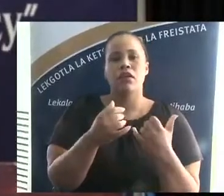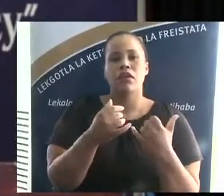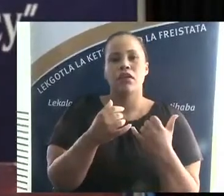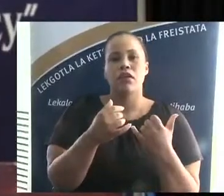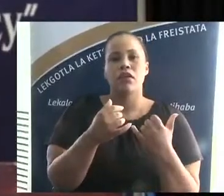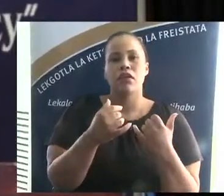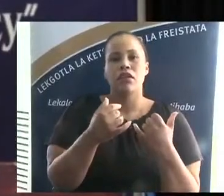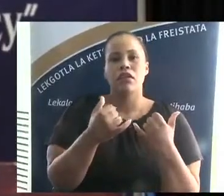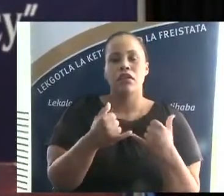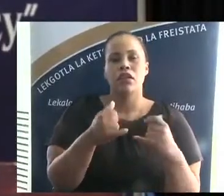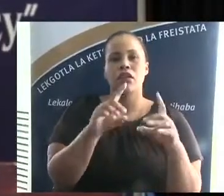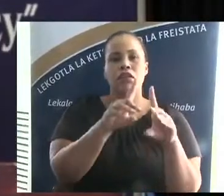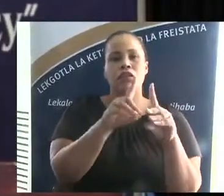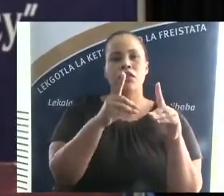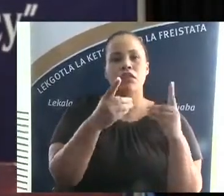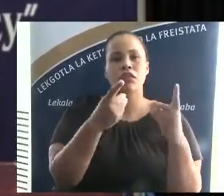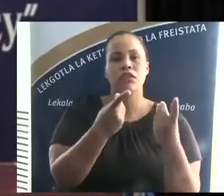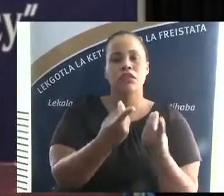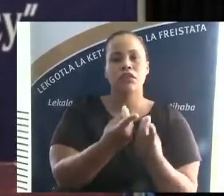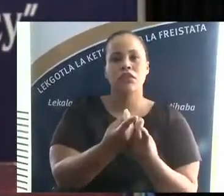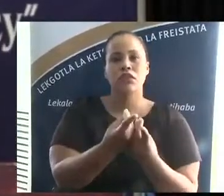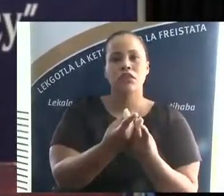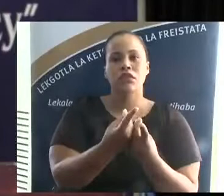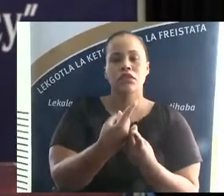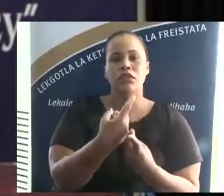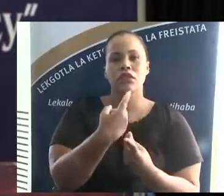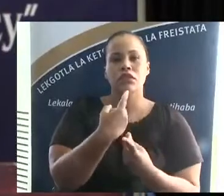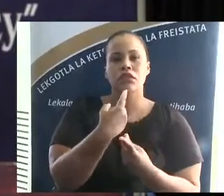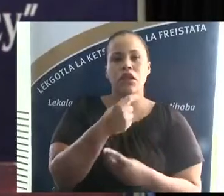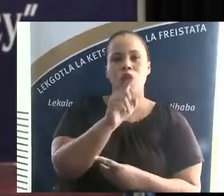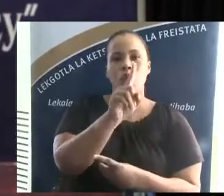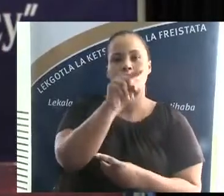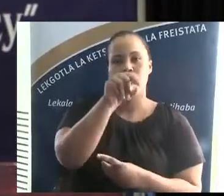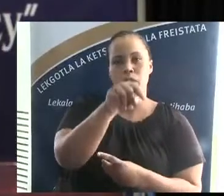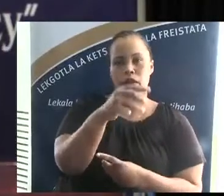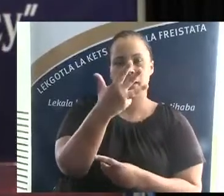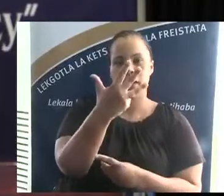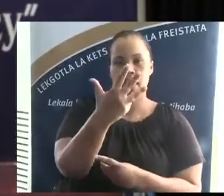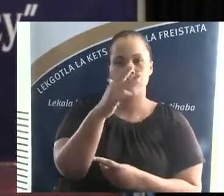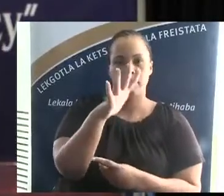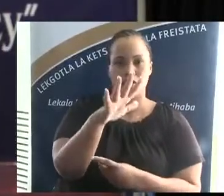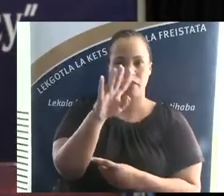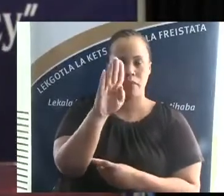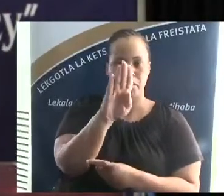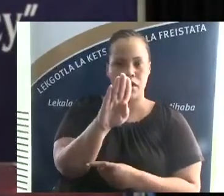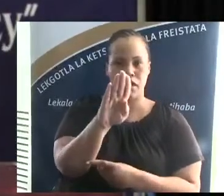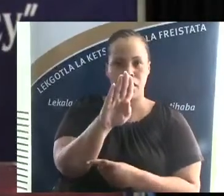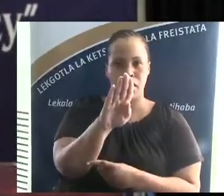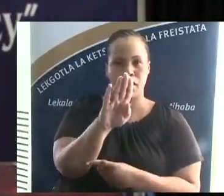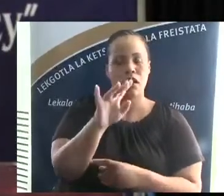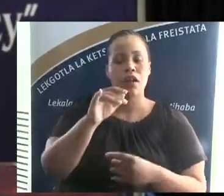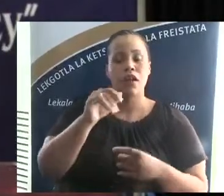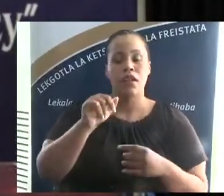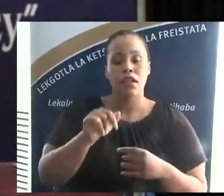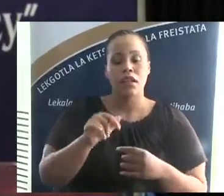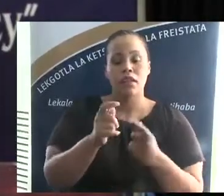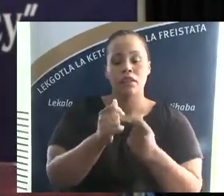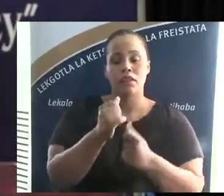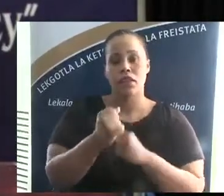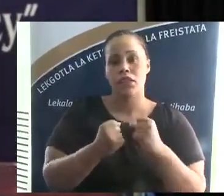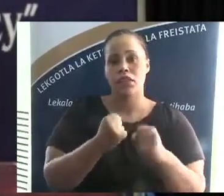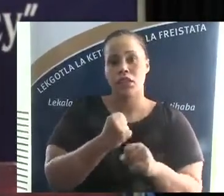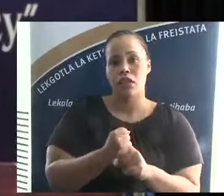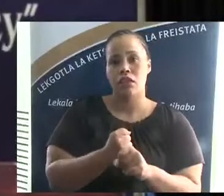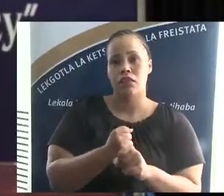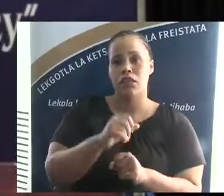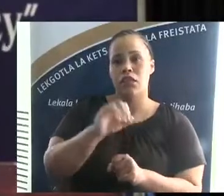the department's estimated an amount of 1.915 billion. Our transfers for this financial year to the